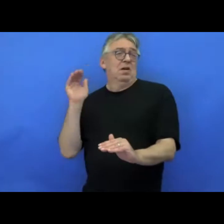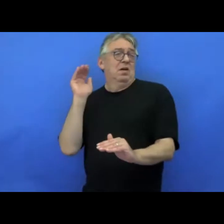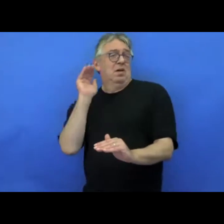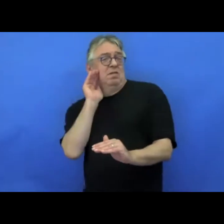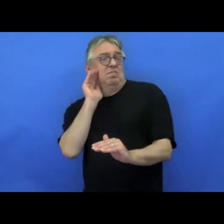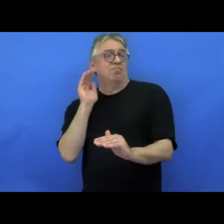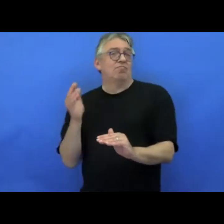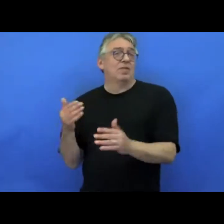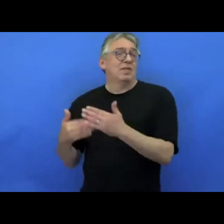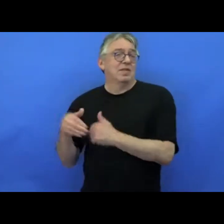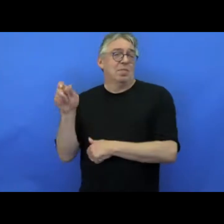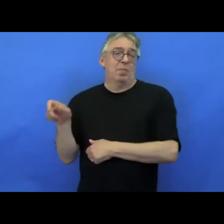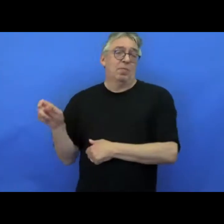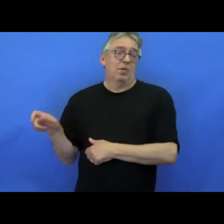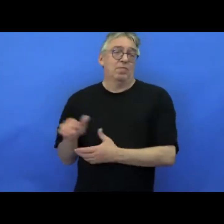planning